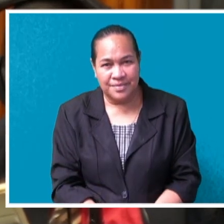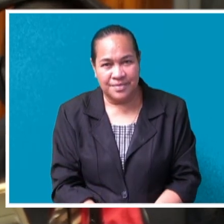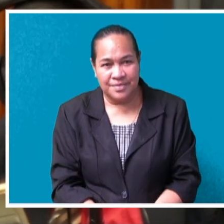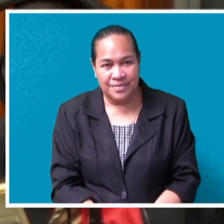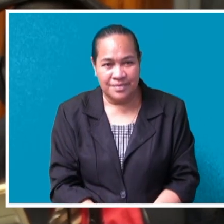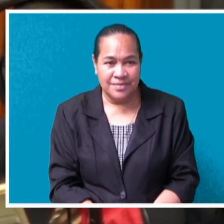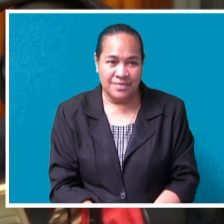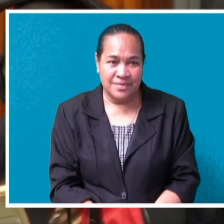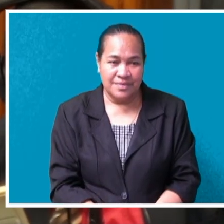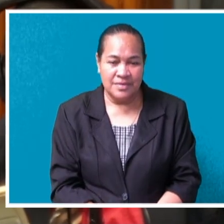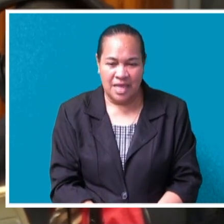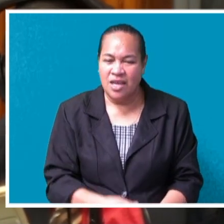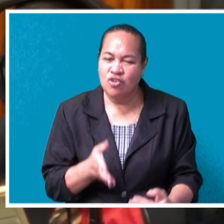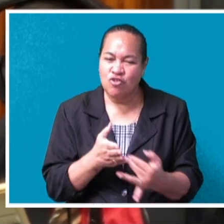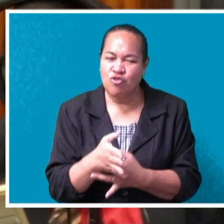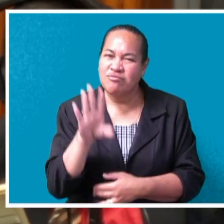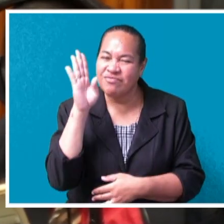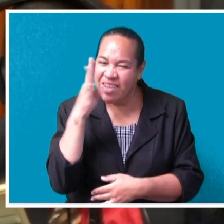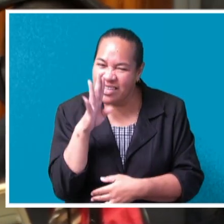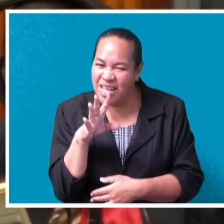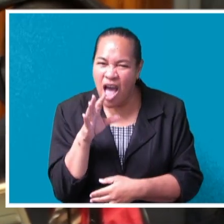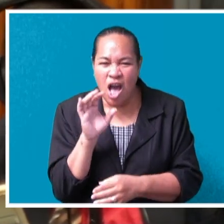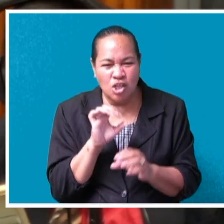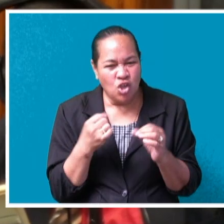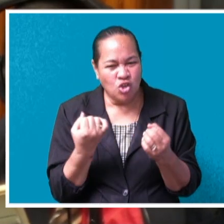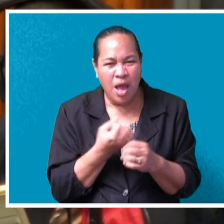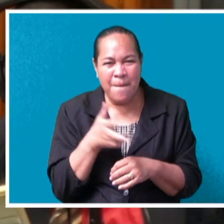both through social media and the traditional media forums,